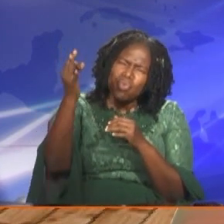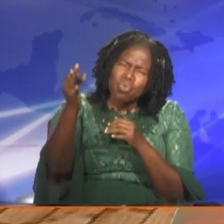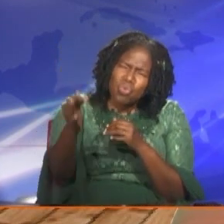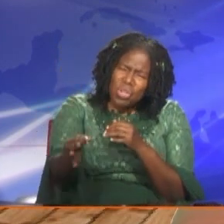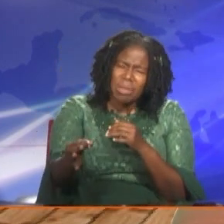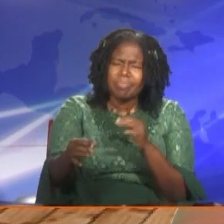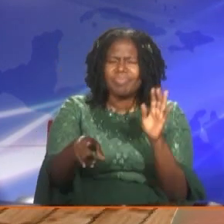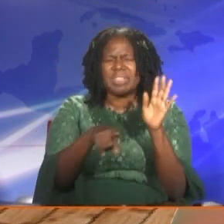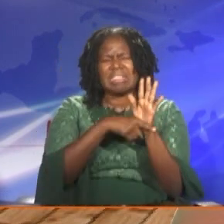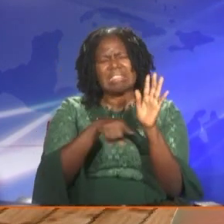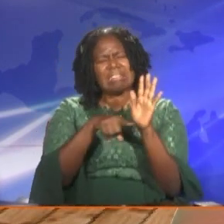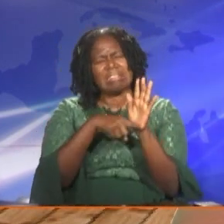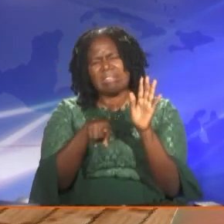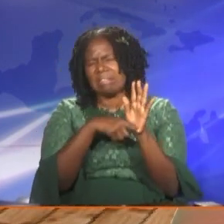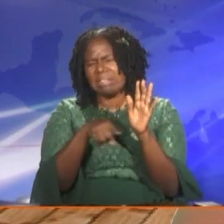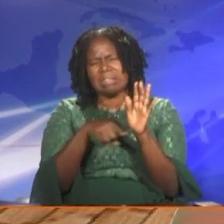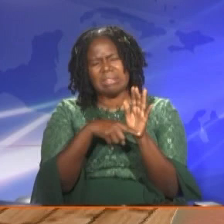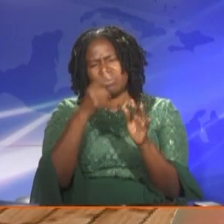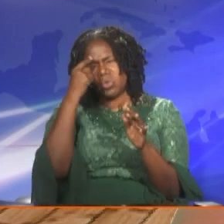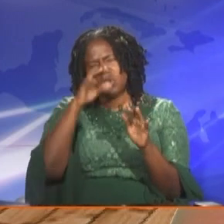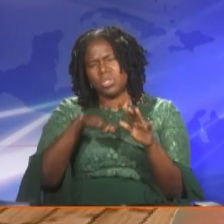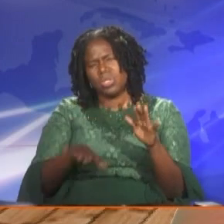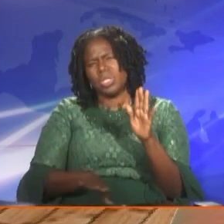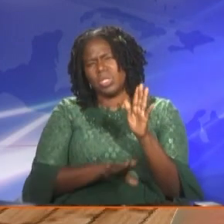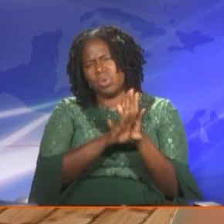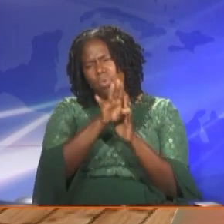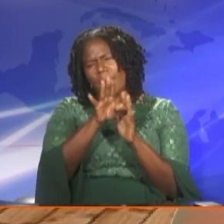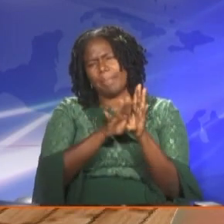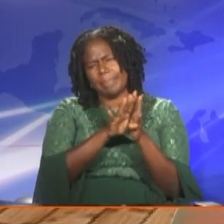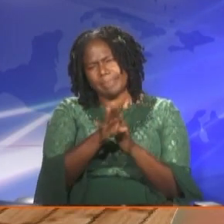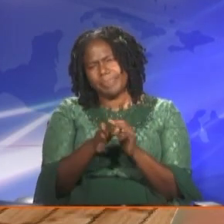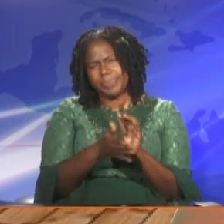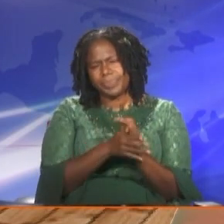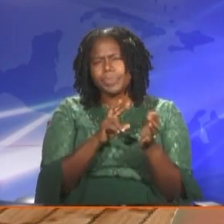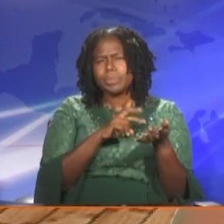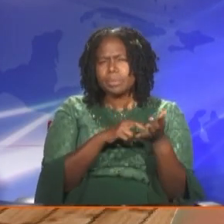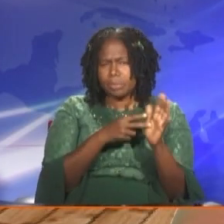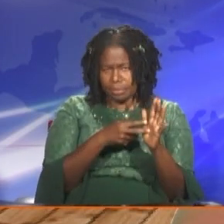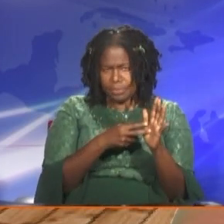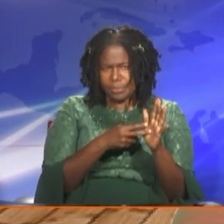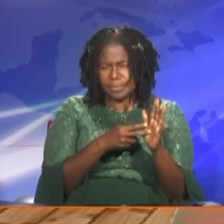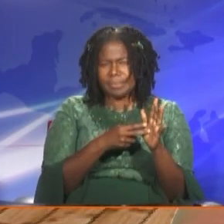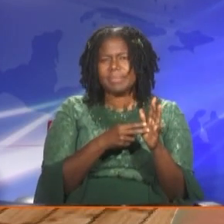on the family's well-being. And that means that you can have